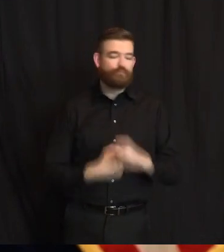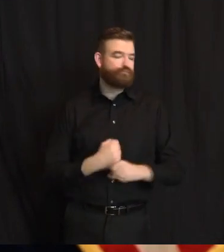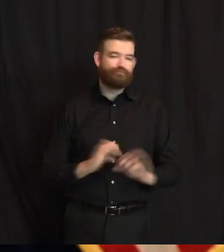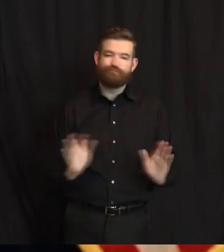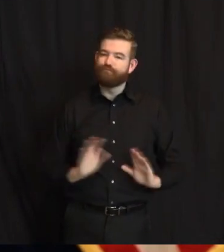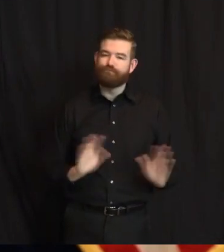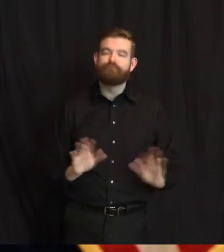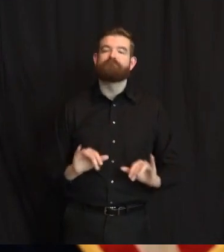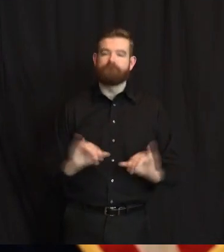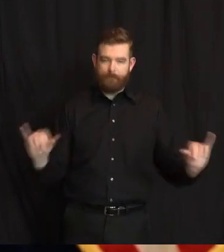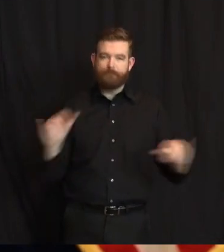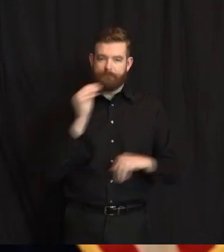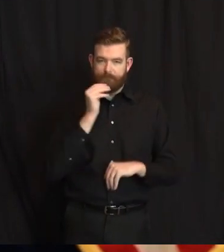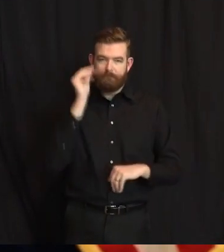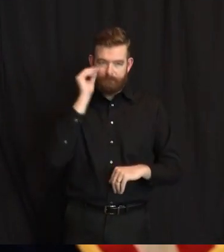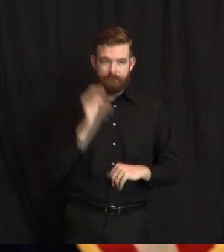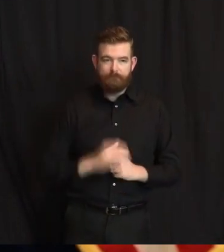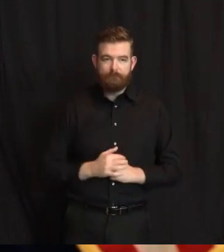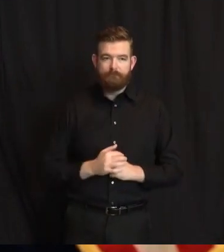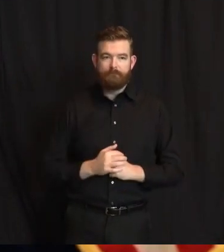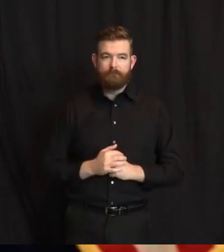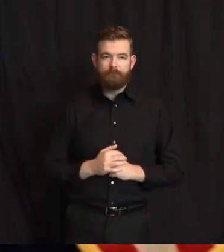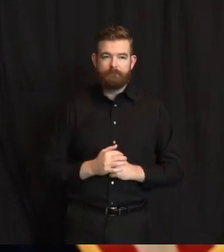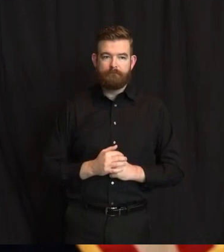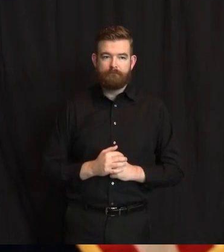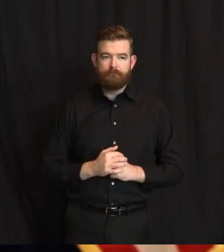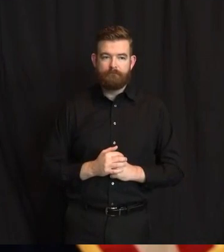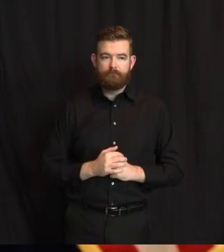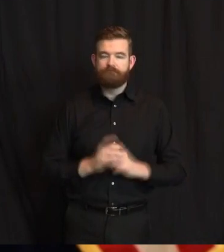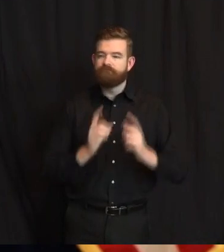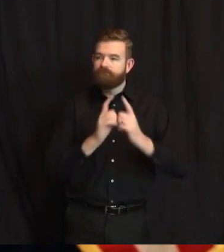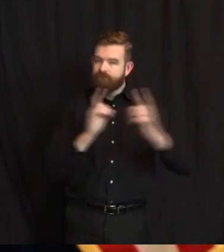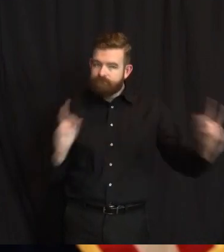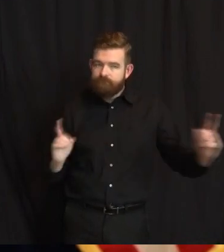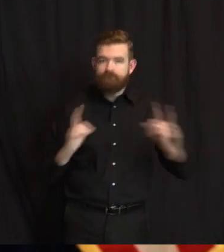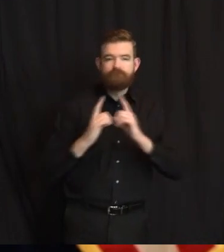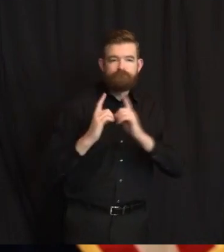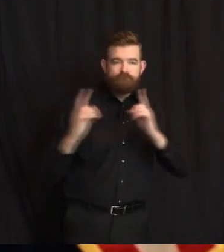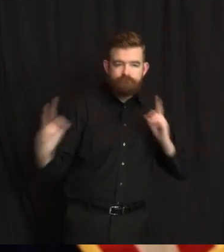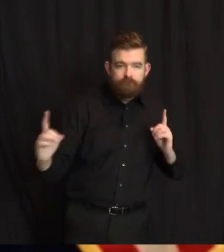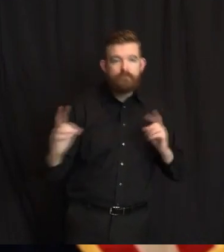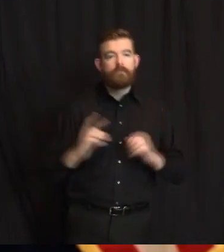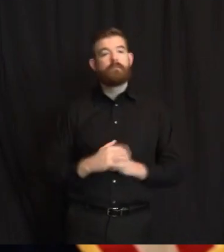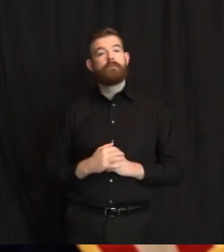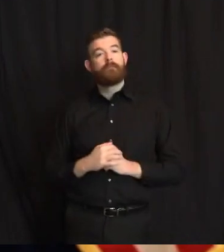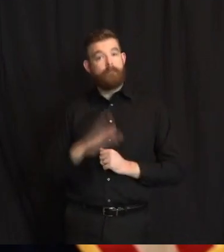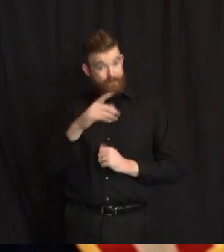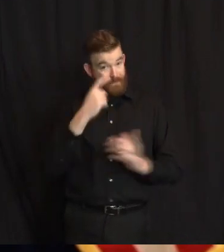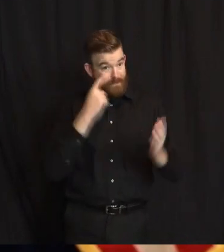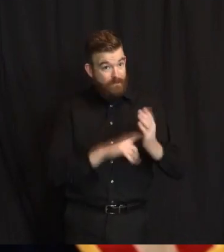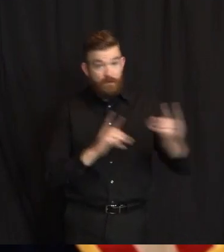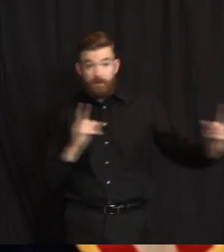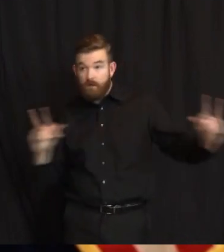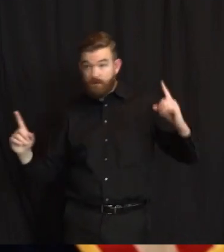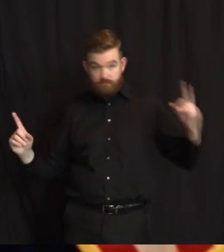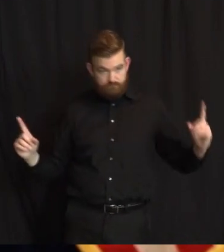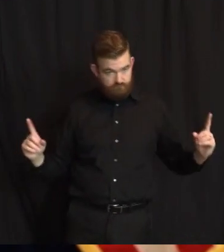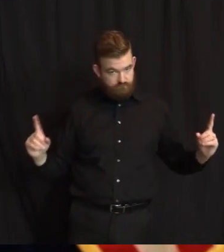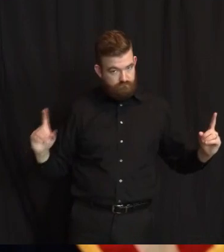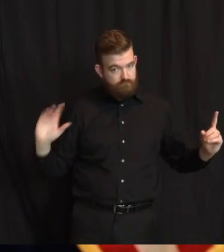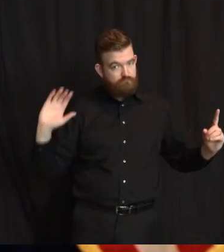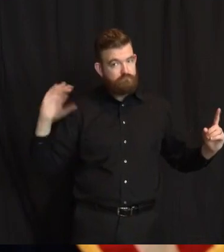come. But please stay home, keep your distances. You can see the early sense of the data that we're beginning